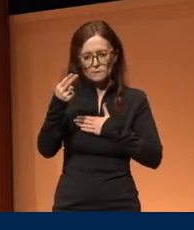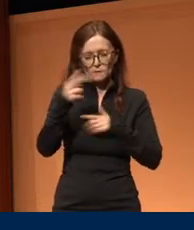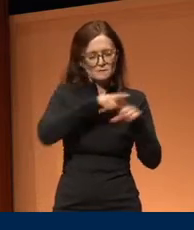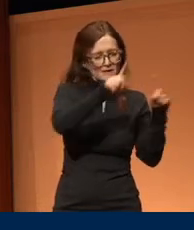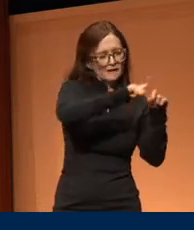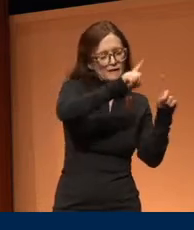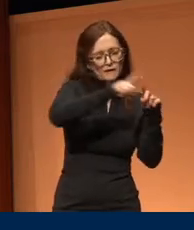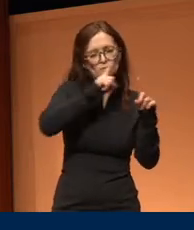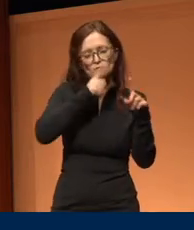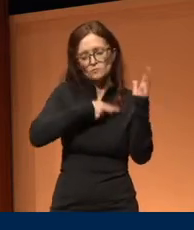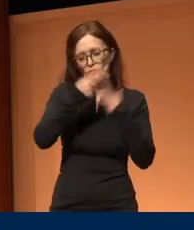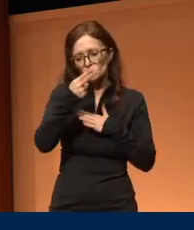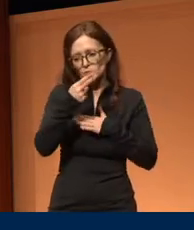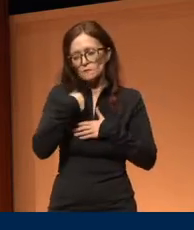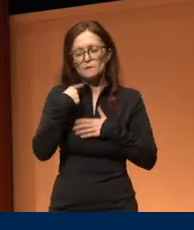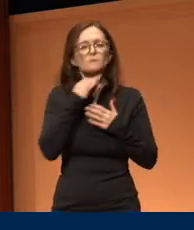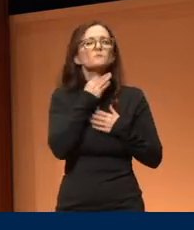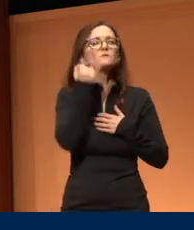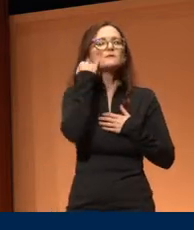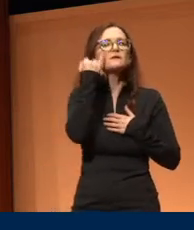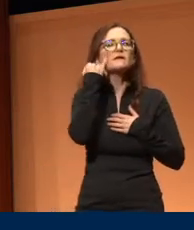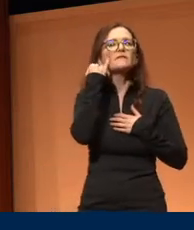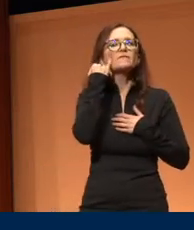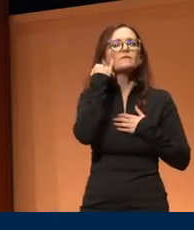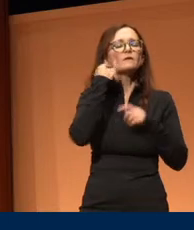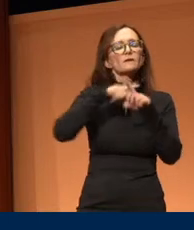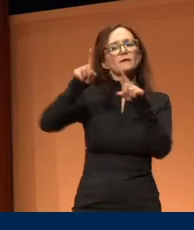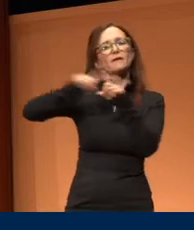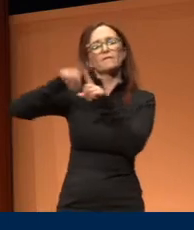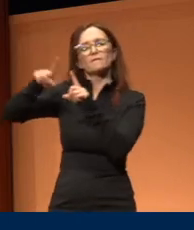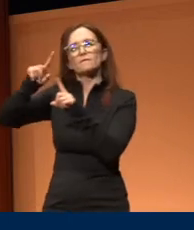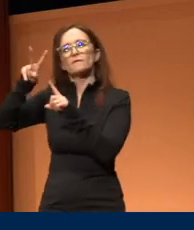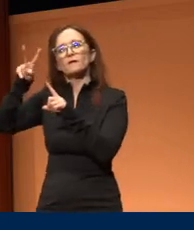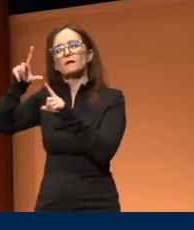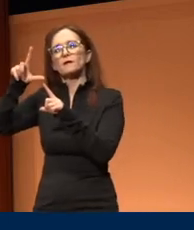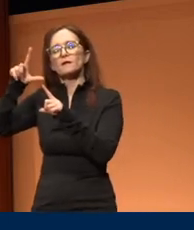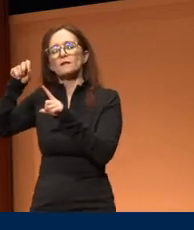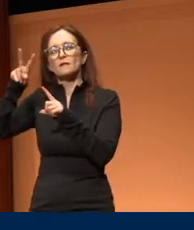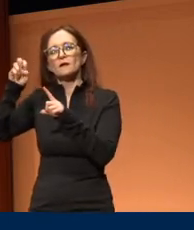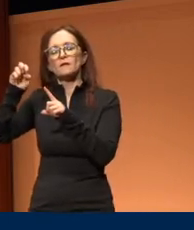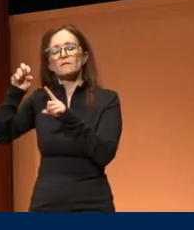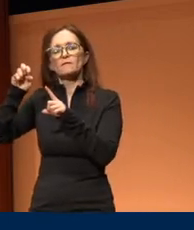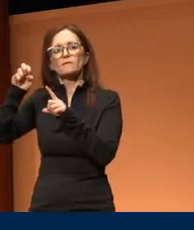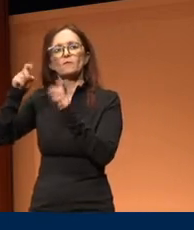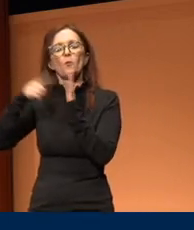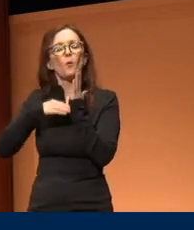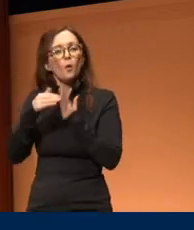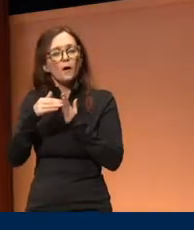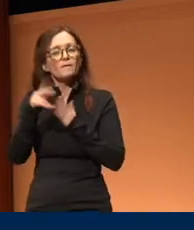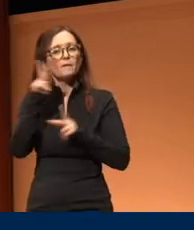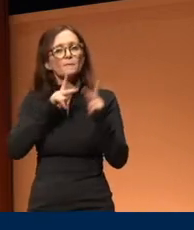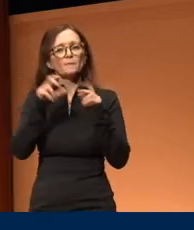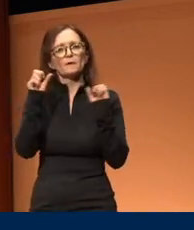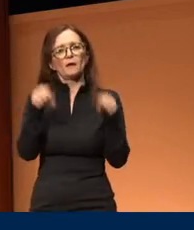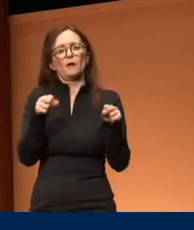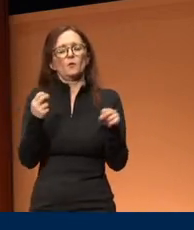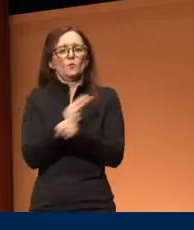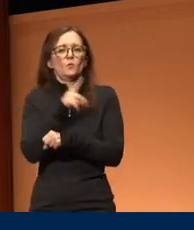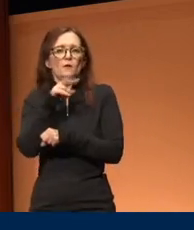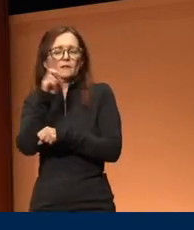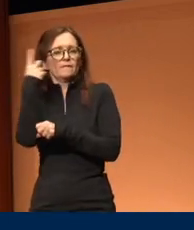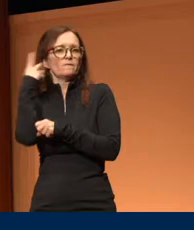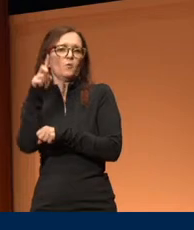However, I'm wondering, yeah, if there's a plurality of loves, it seems like oftentimes people can use love as a justification for